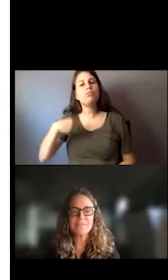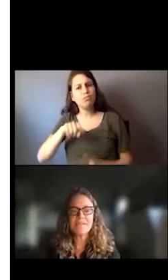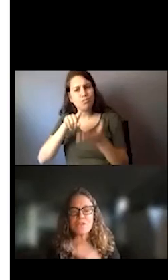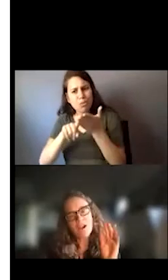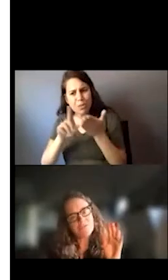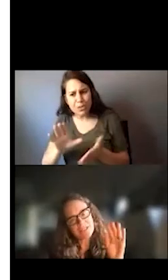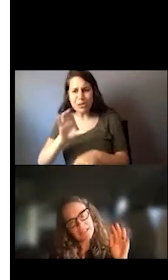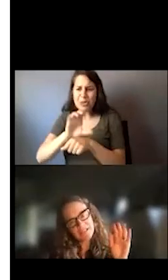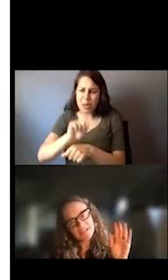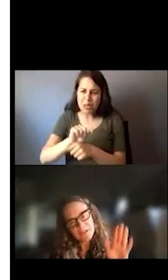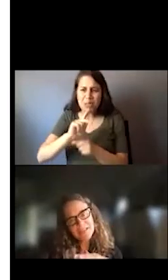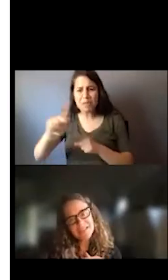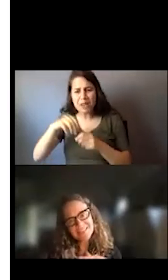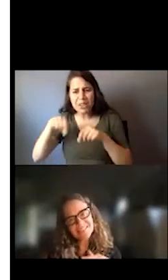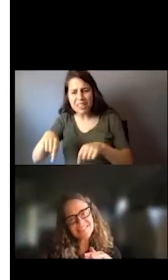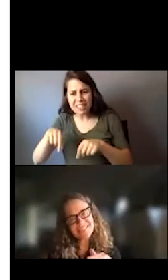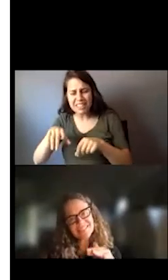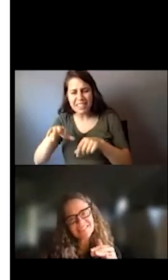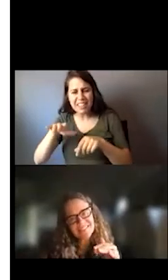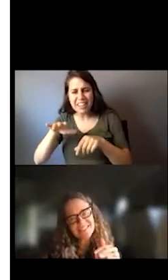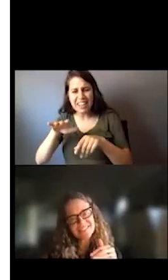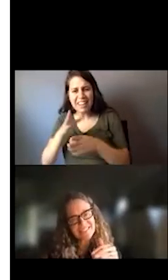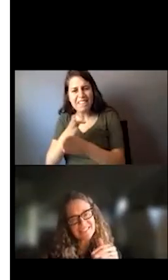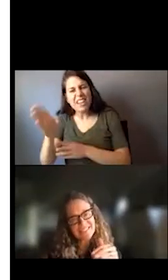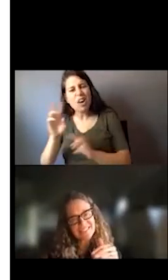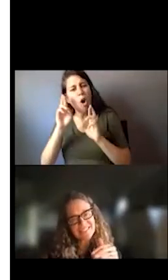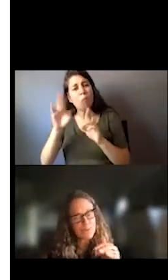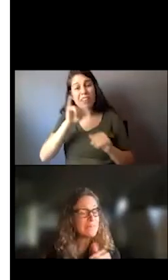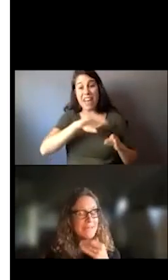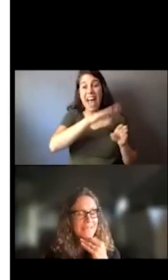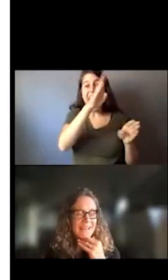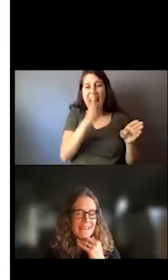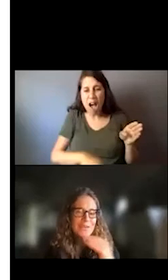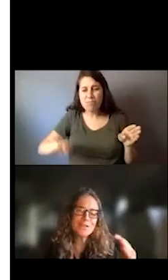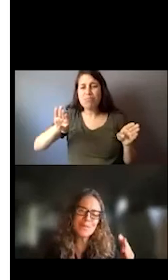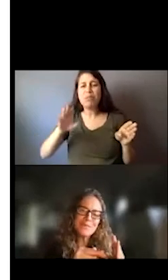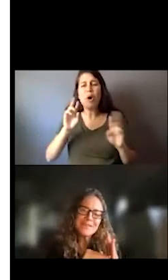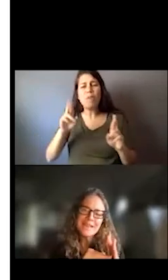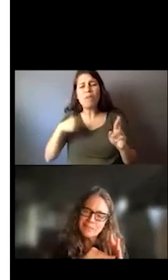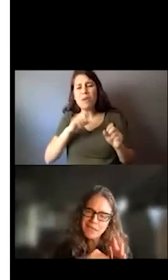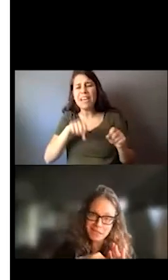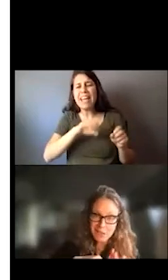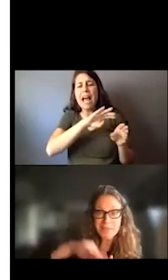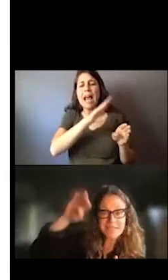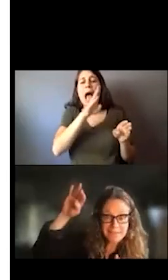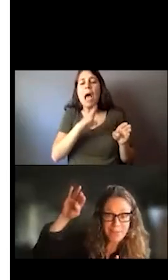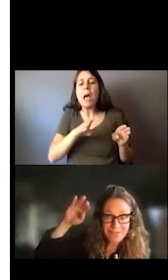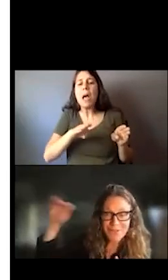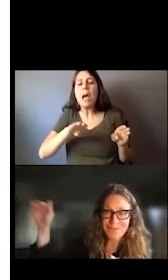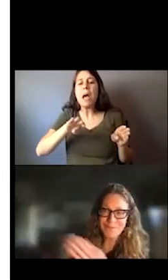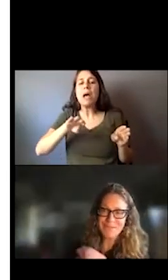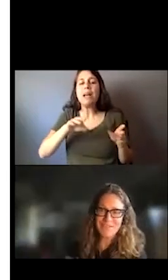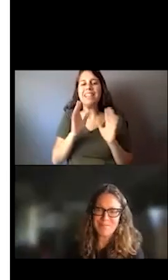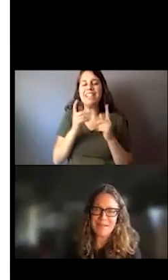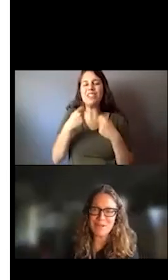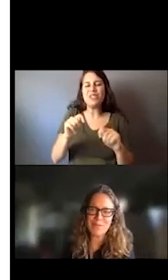consultants is just to make the trough a little bit less deep or deep and the slope of enlightenment a little bit steeper